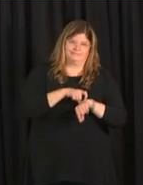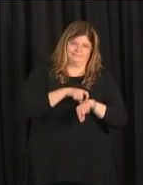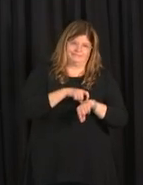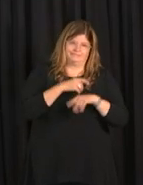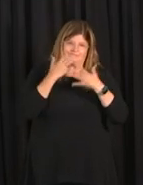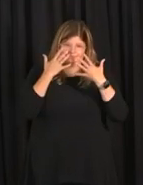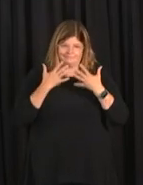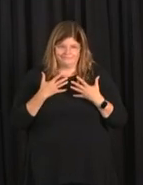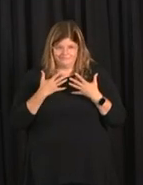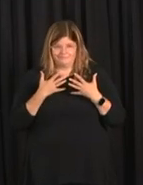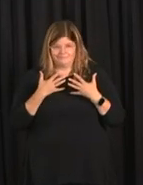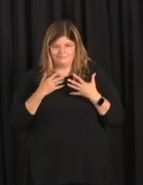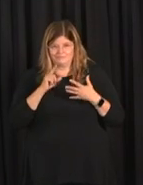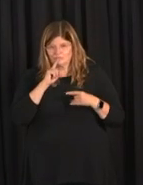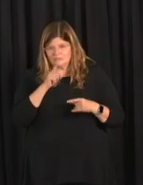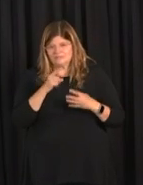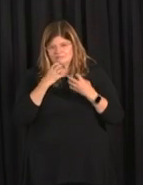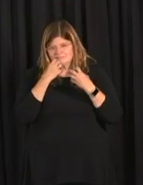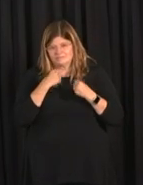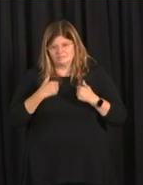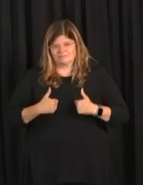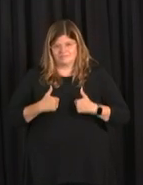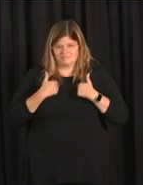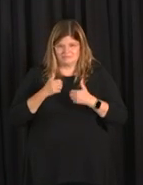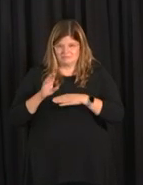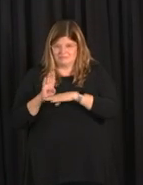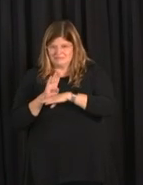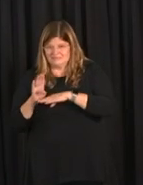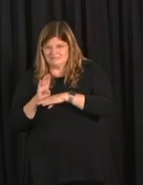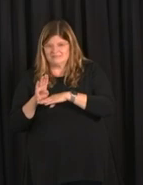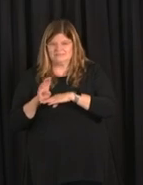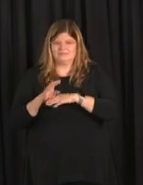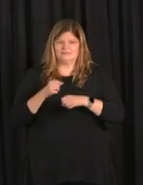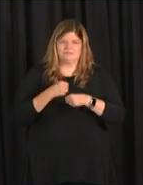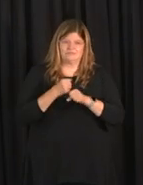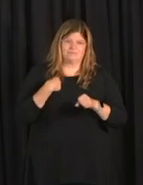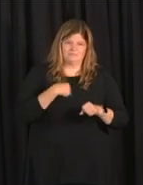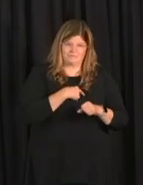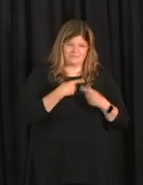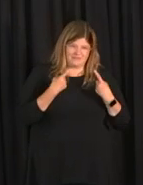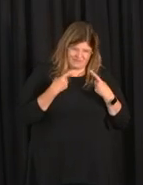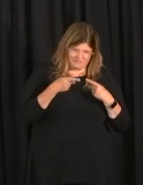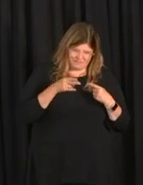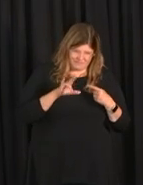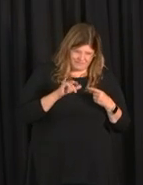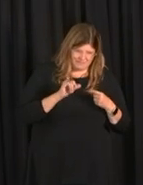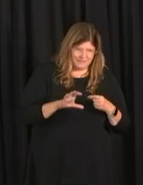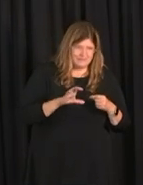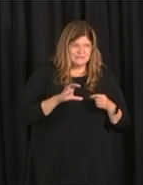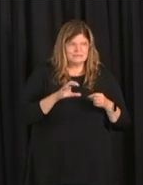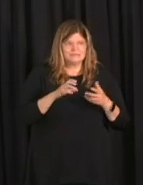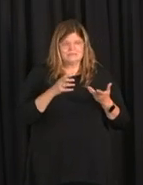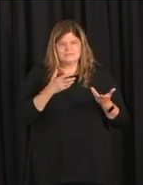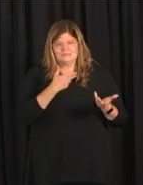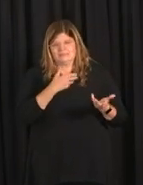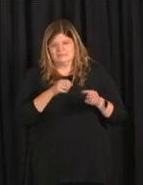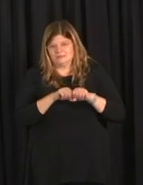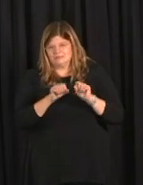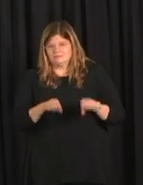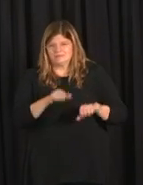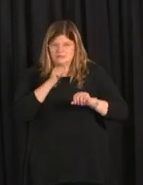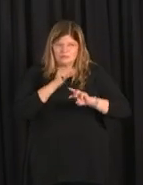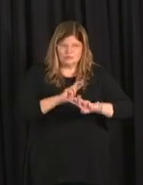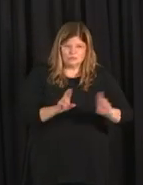the sacrifices that our residents and businesses have made have allowed our public health care system to be